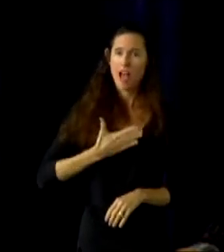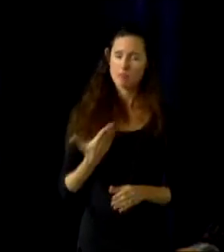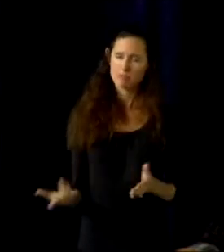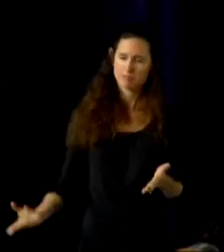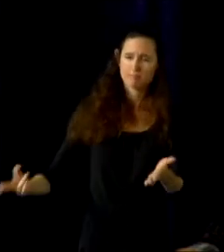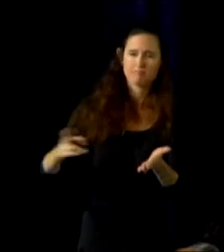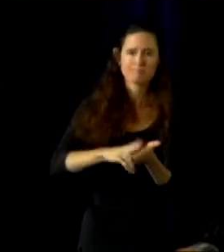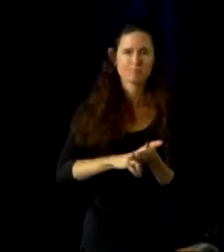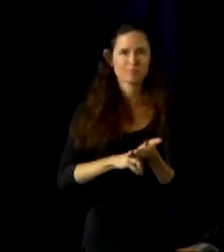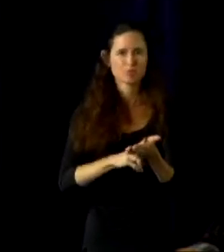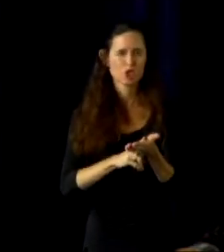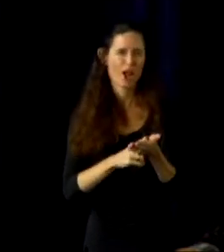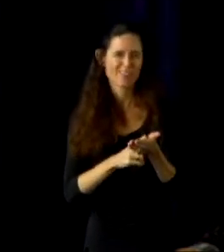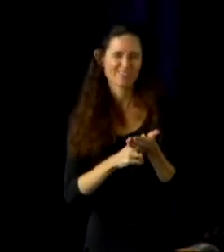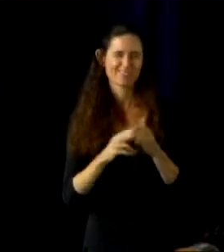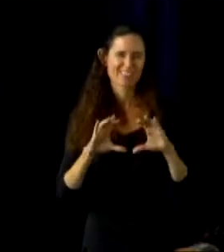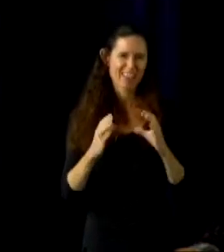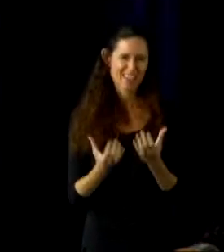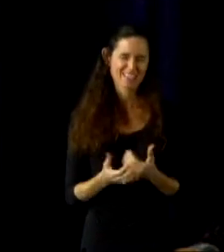override. No problem.